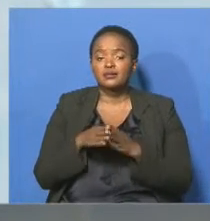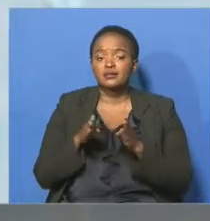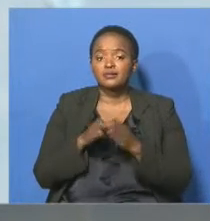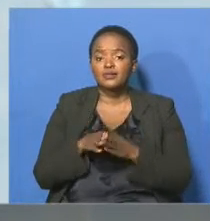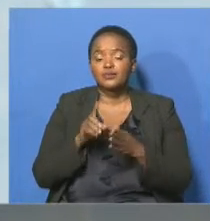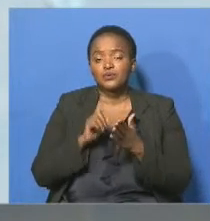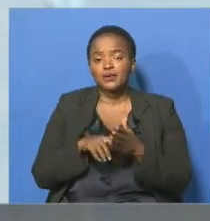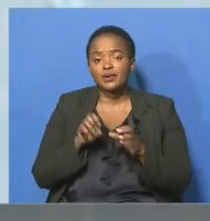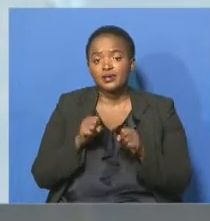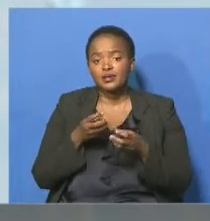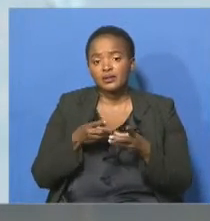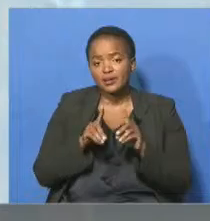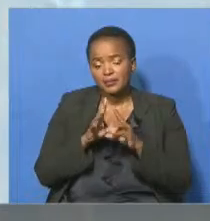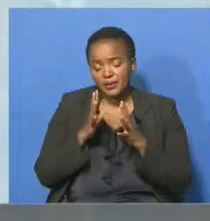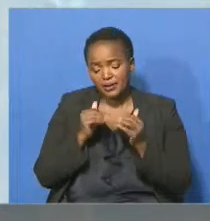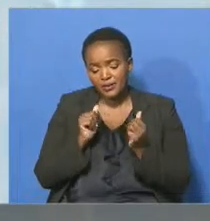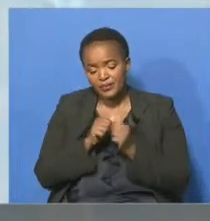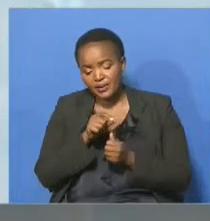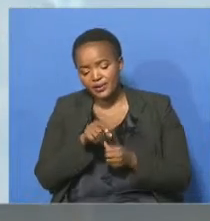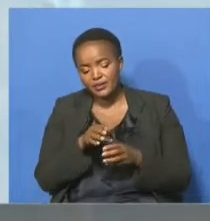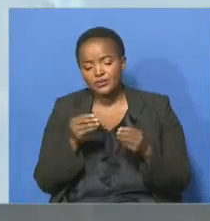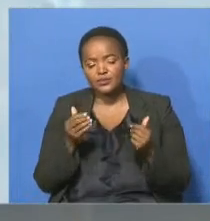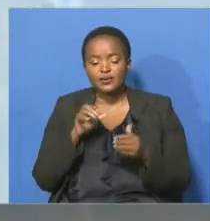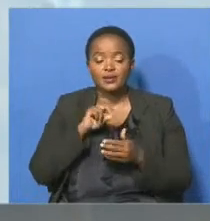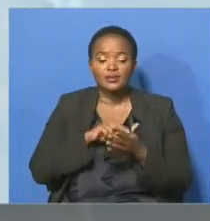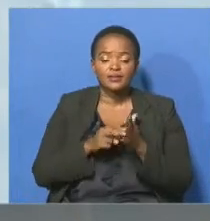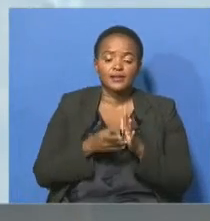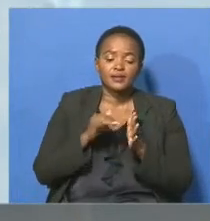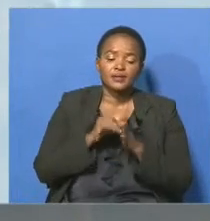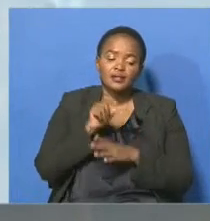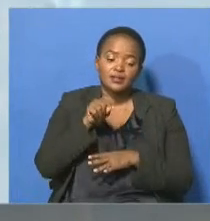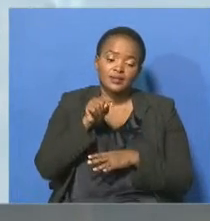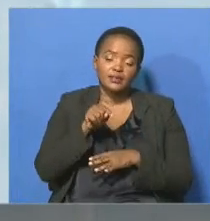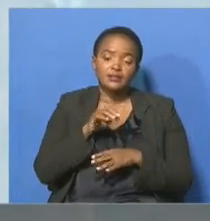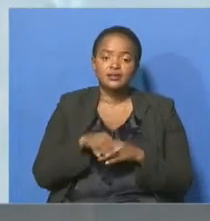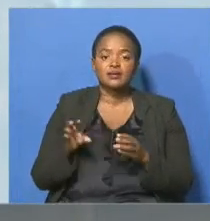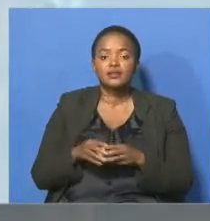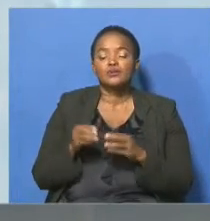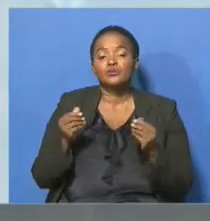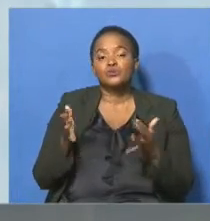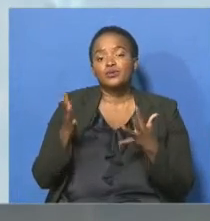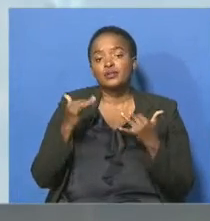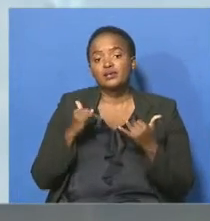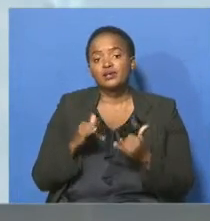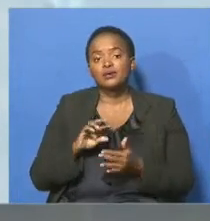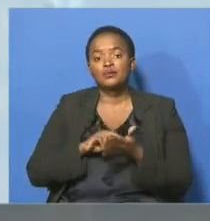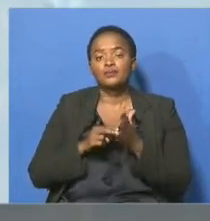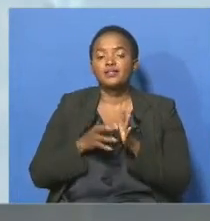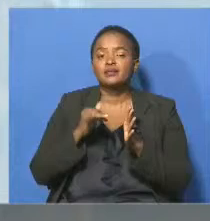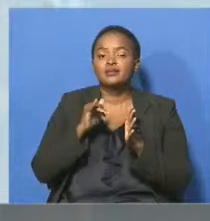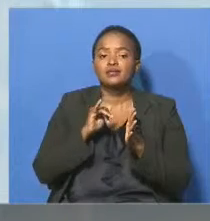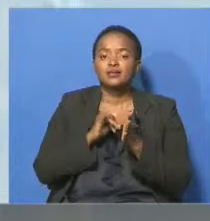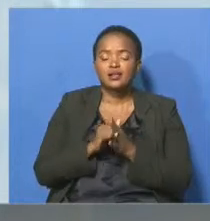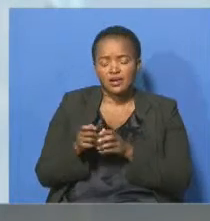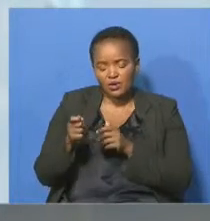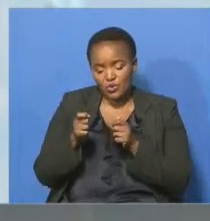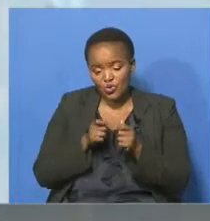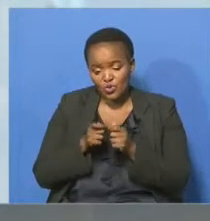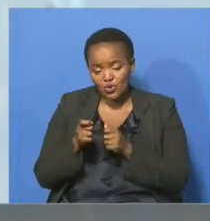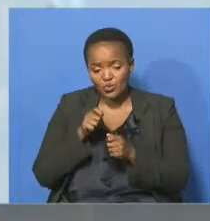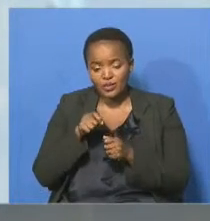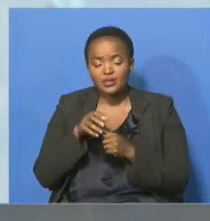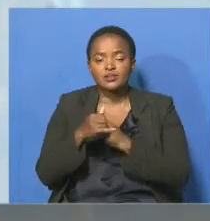tweng seemo se kana go ra gore diemo tse go buiwang ka tsone ke tsone jaanong tse di busang